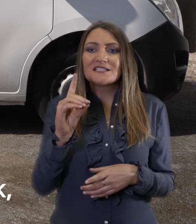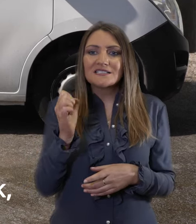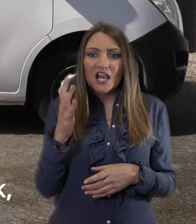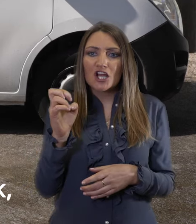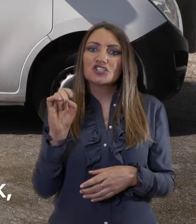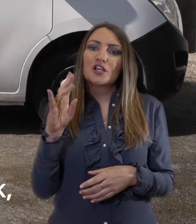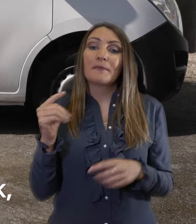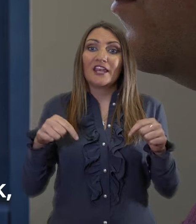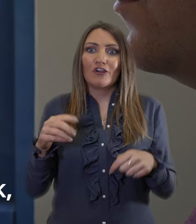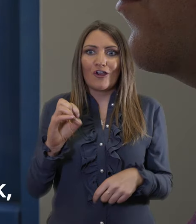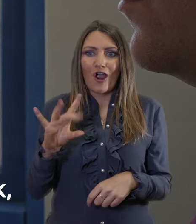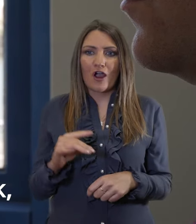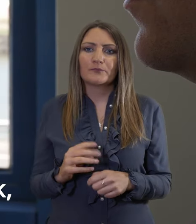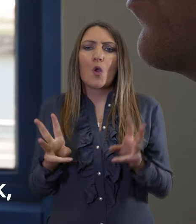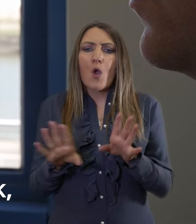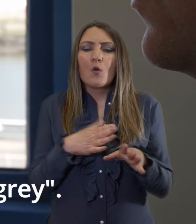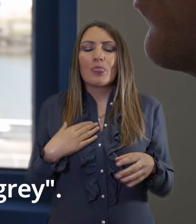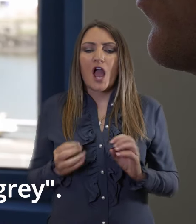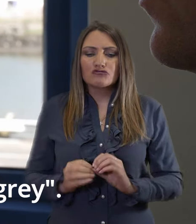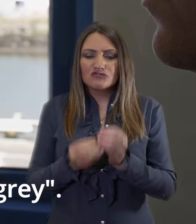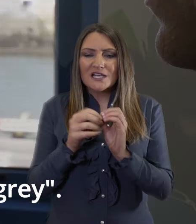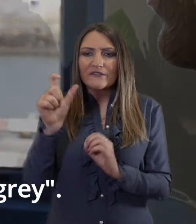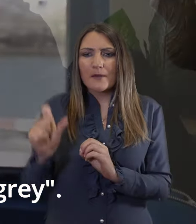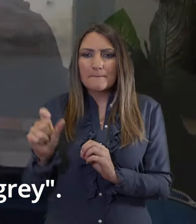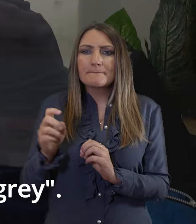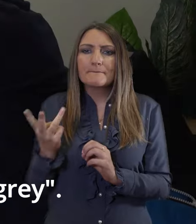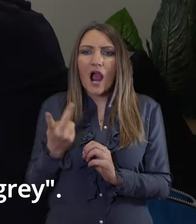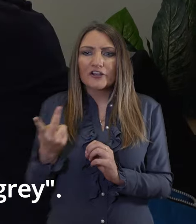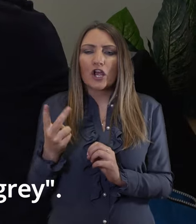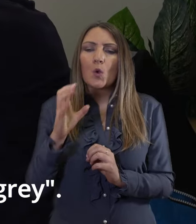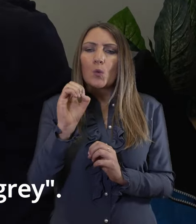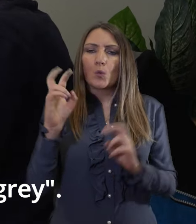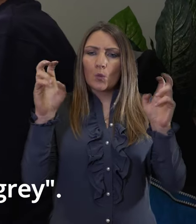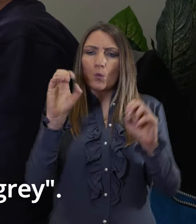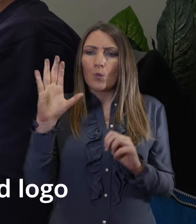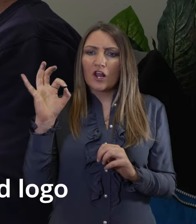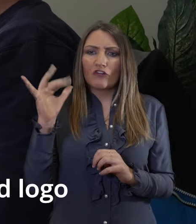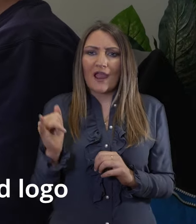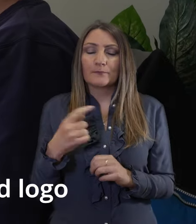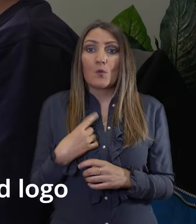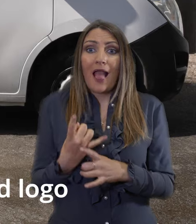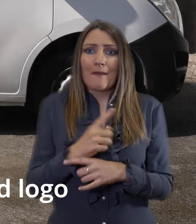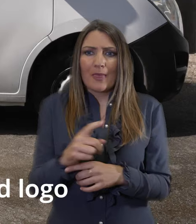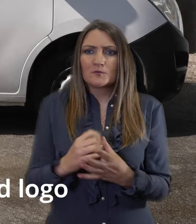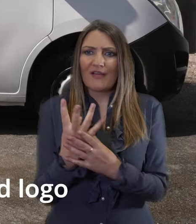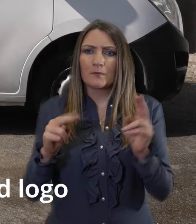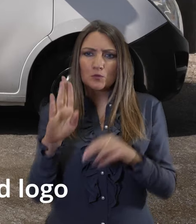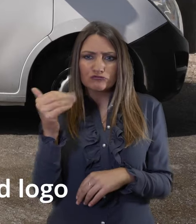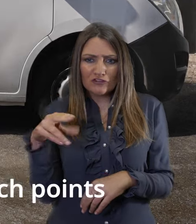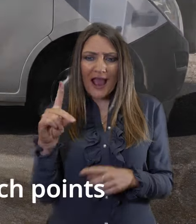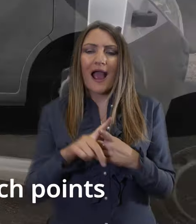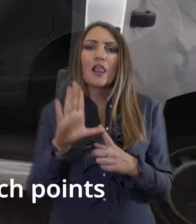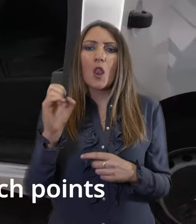very close to our motor dealerships here in Cork. Working with our creative partner Coolgrey, we helped them develop a new brand and